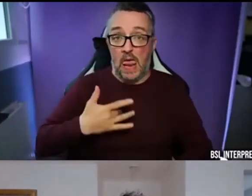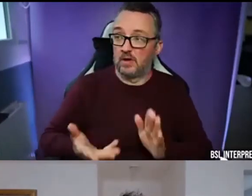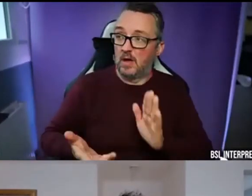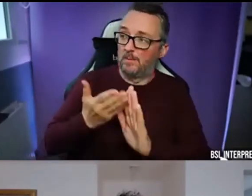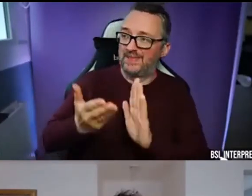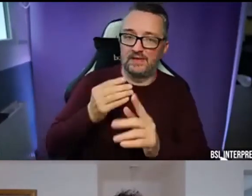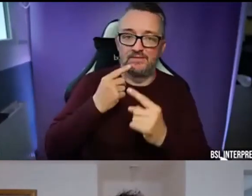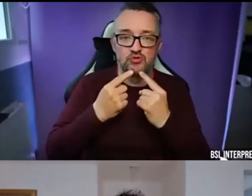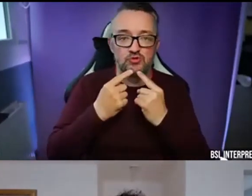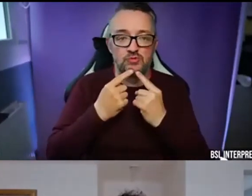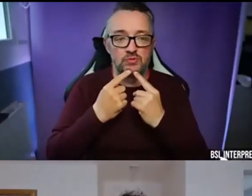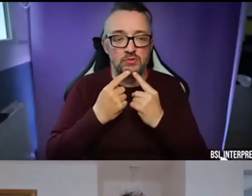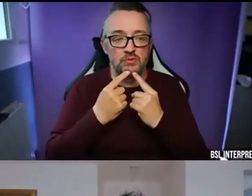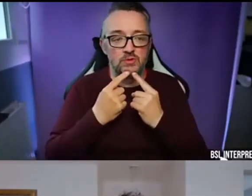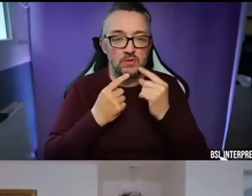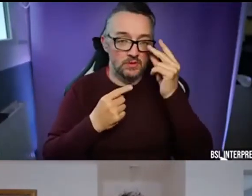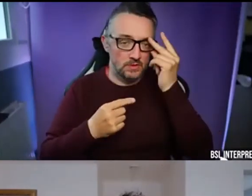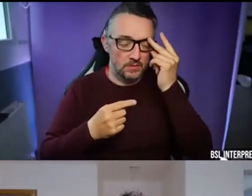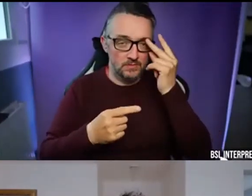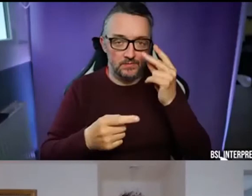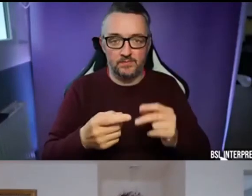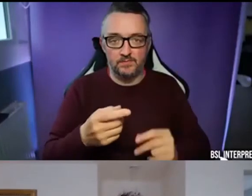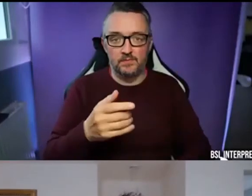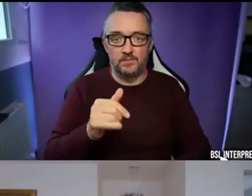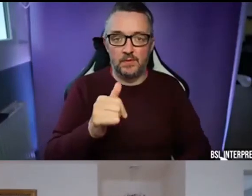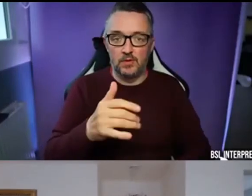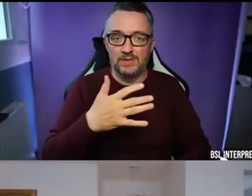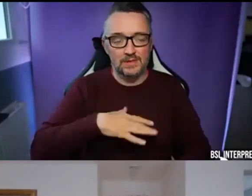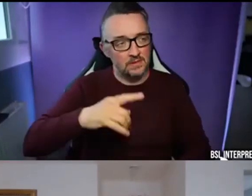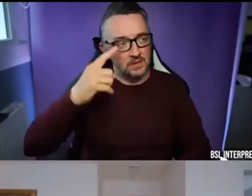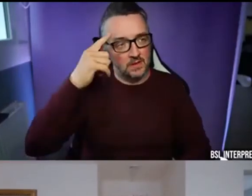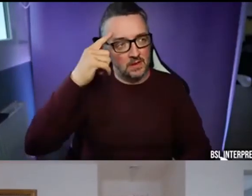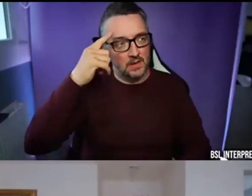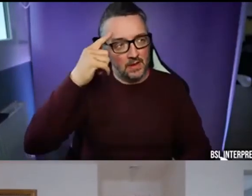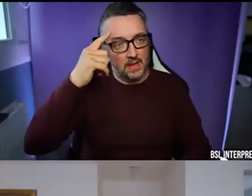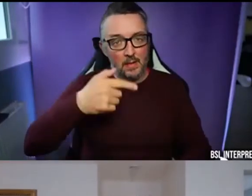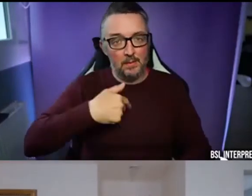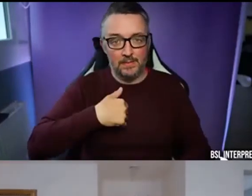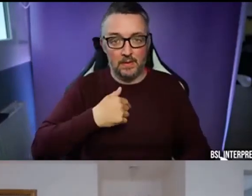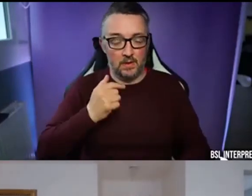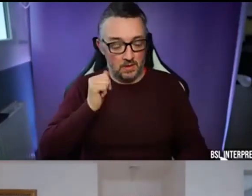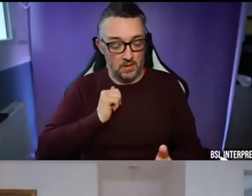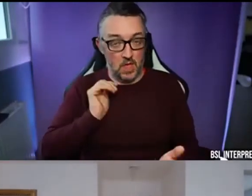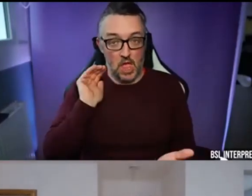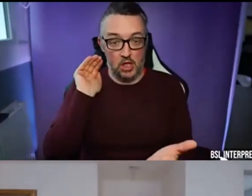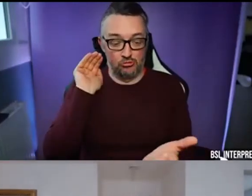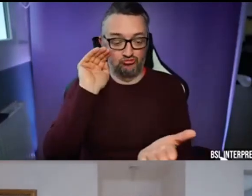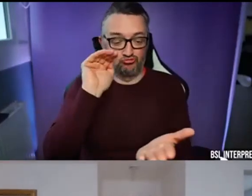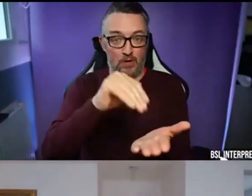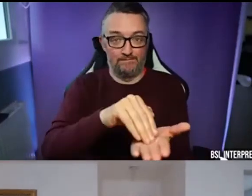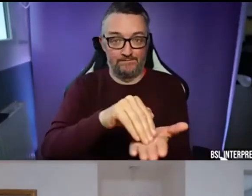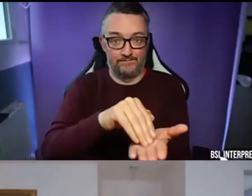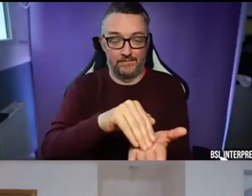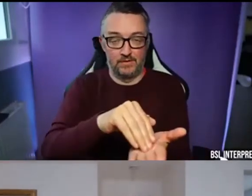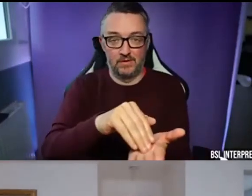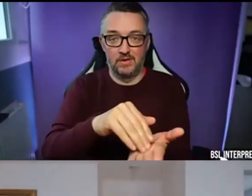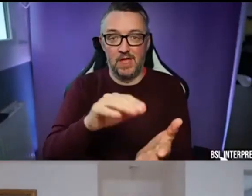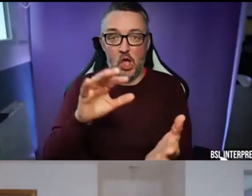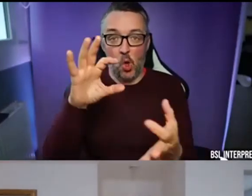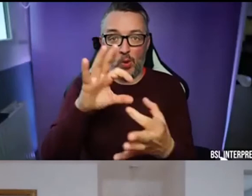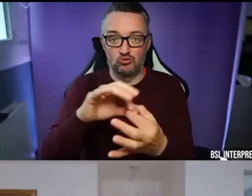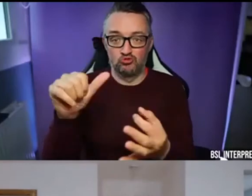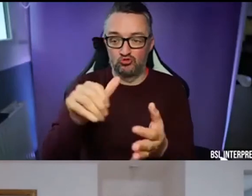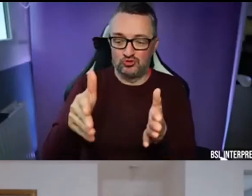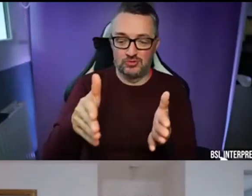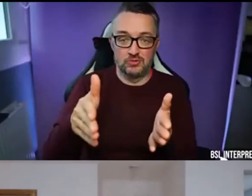a desire for better options to maybe replan your journey. So if you're going to arrive at your usual stop when your connection has